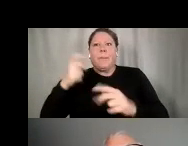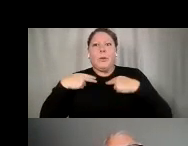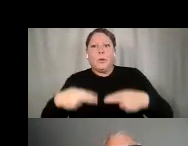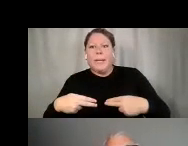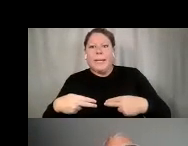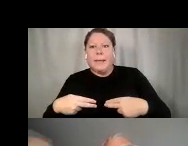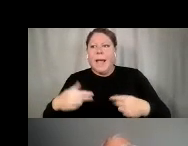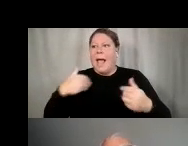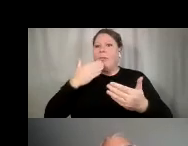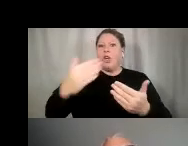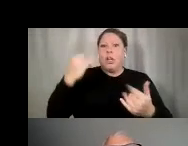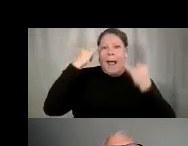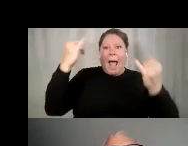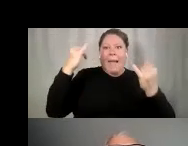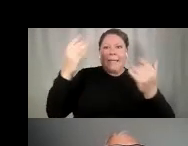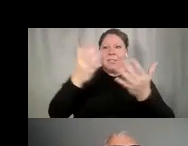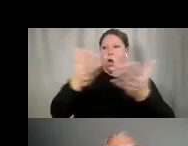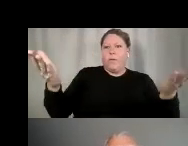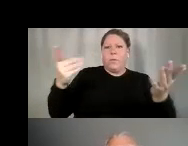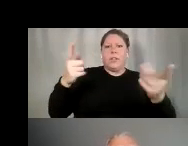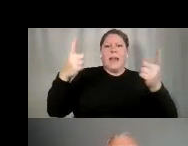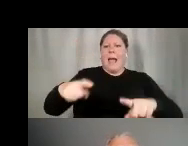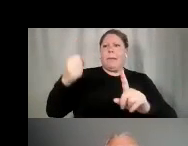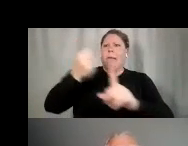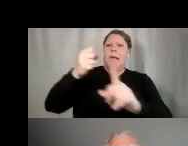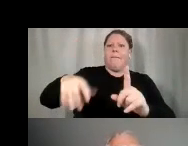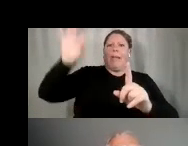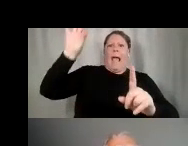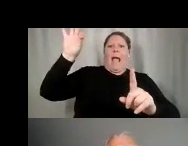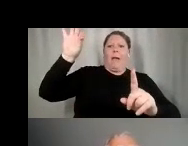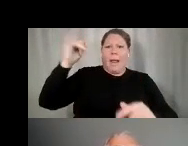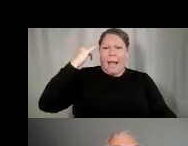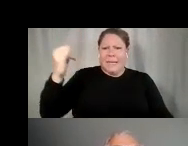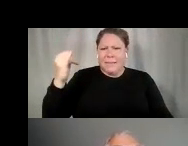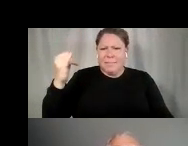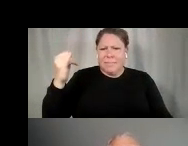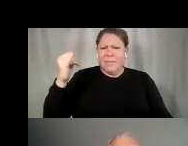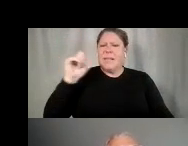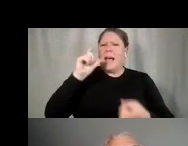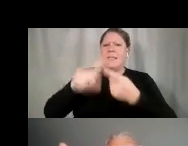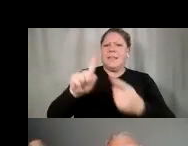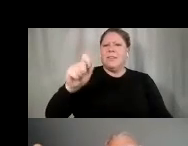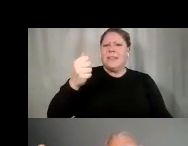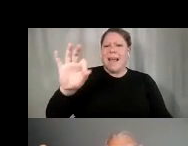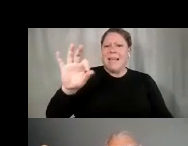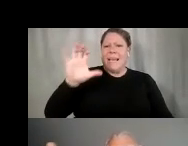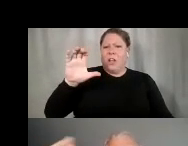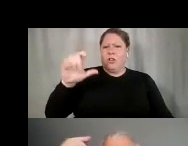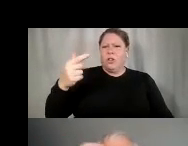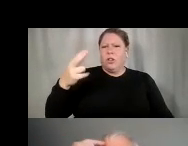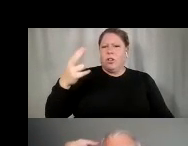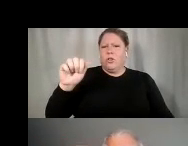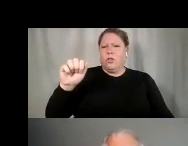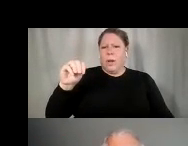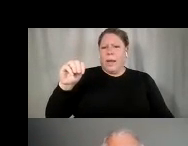ideas out there and we simply discovered them. It wasn't until the 1900s with Graham Wallace that came up with this idea that